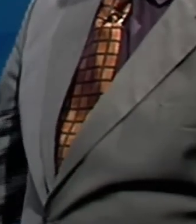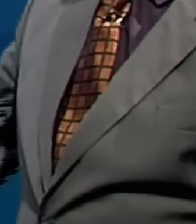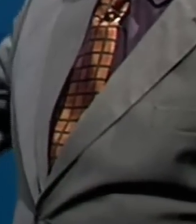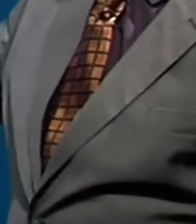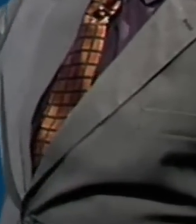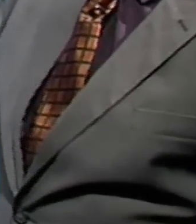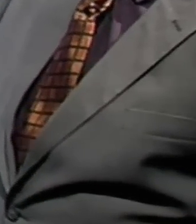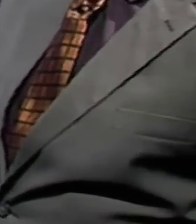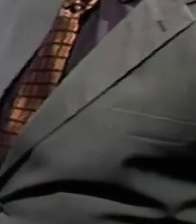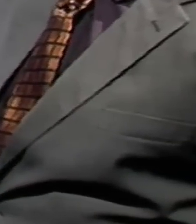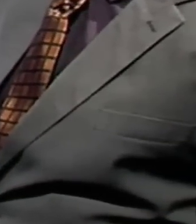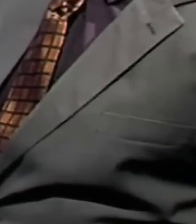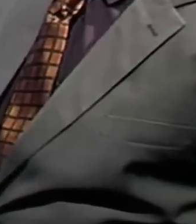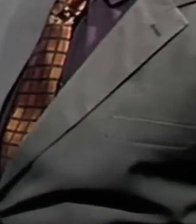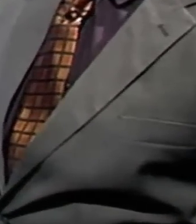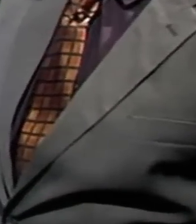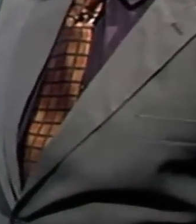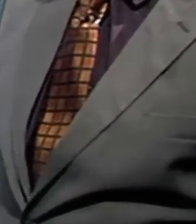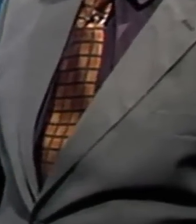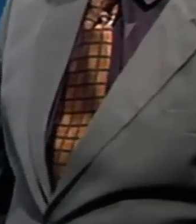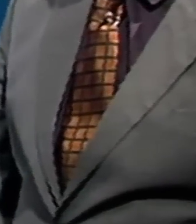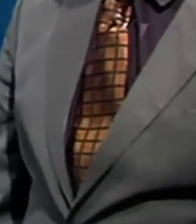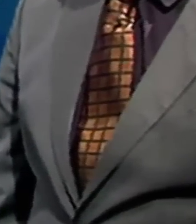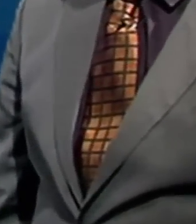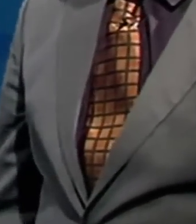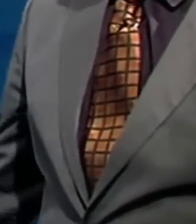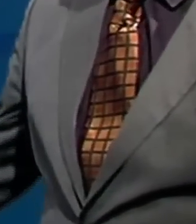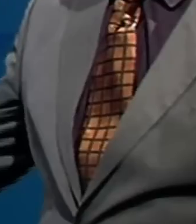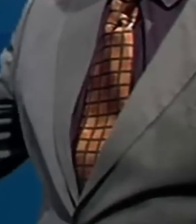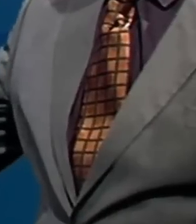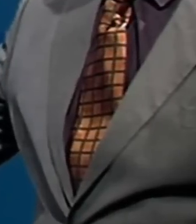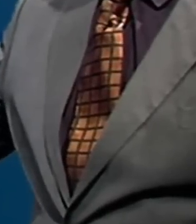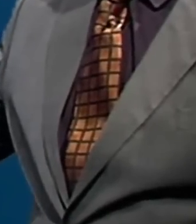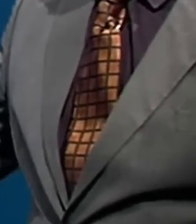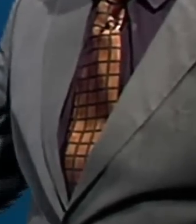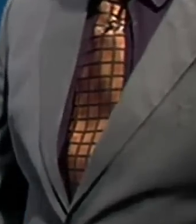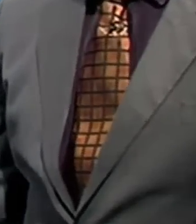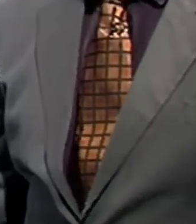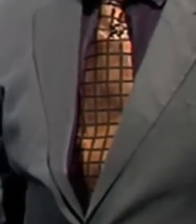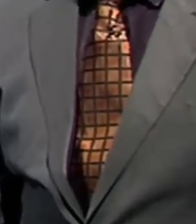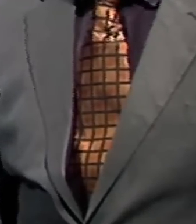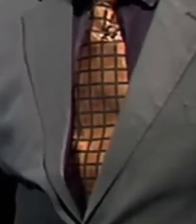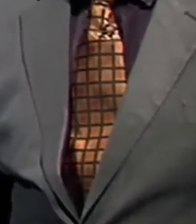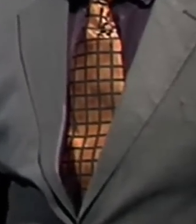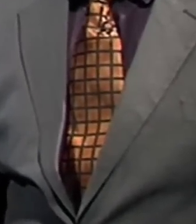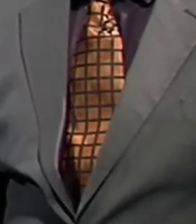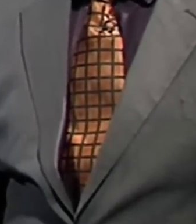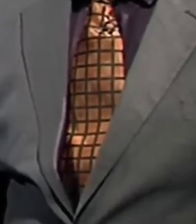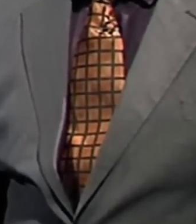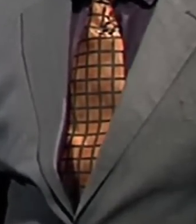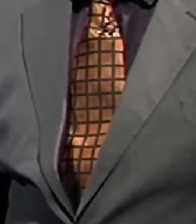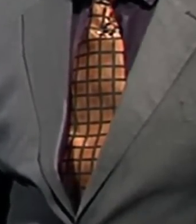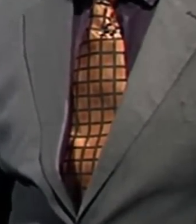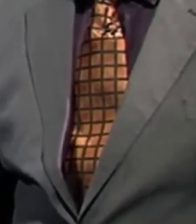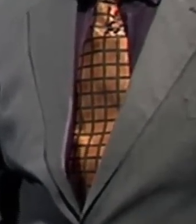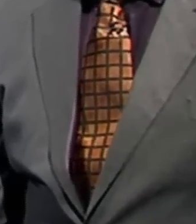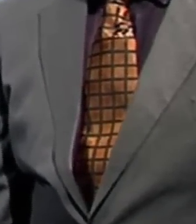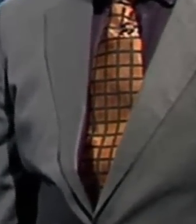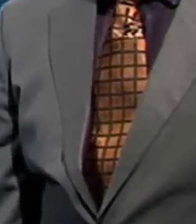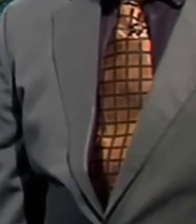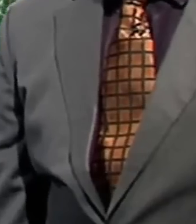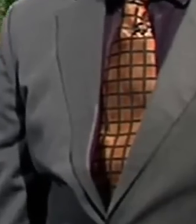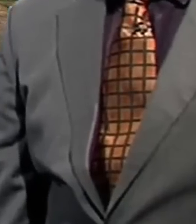a hleng a futumetse tla fihla tsa 20 mane maletswai mme mo lebekeng tse Makhanda le hona mane Tebega o tla batla ho phola podile